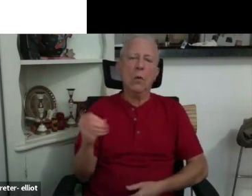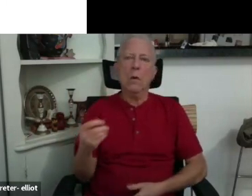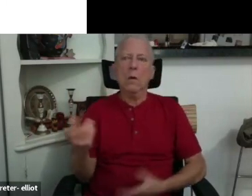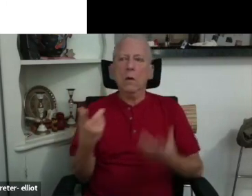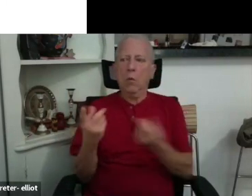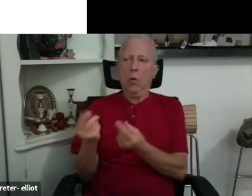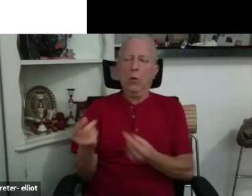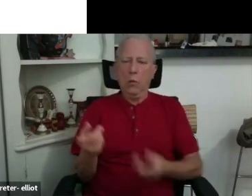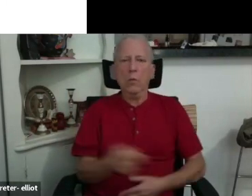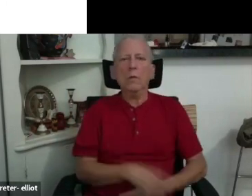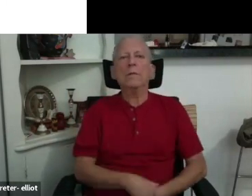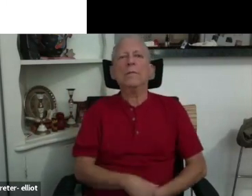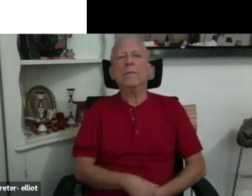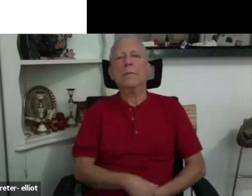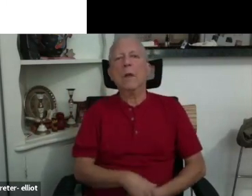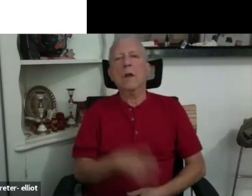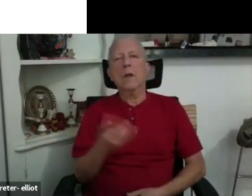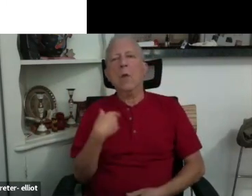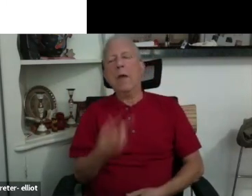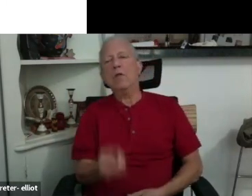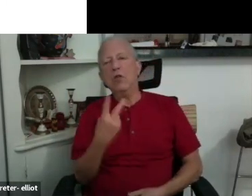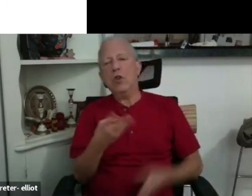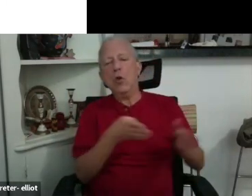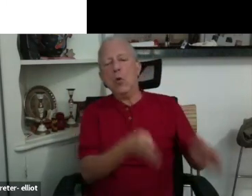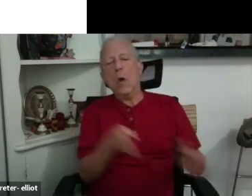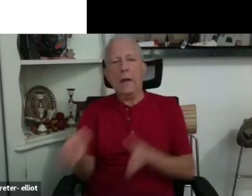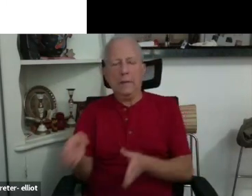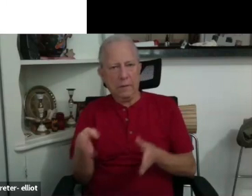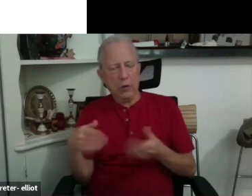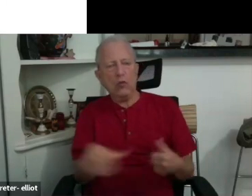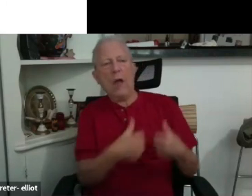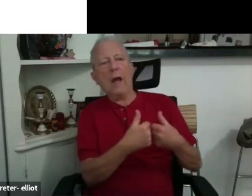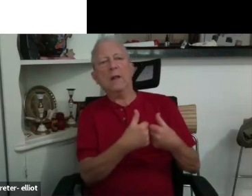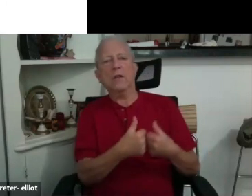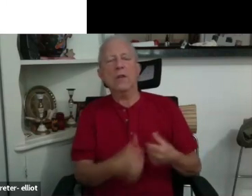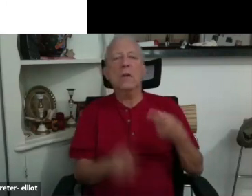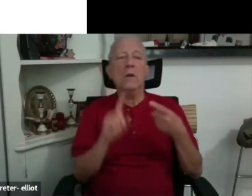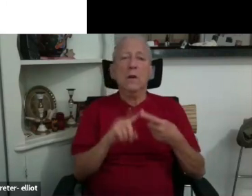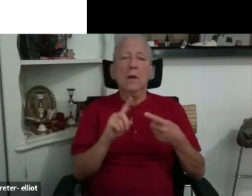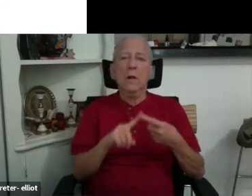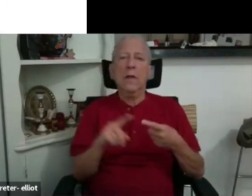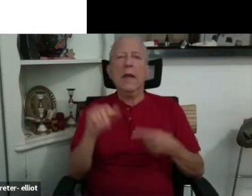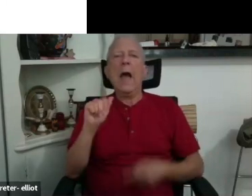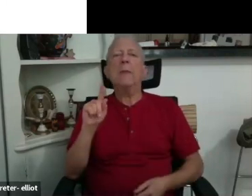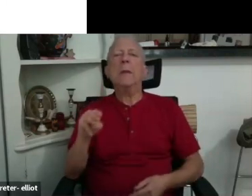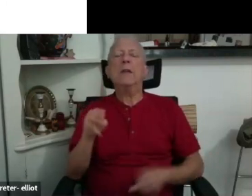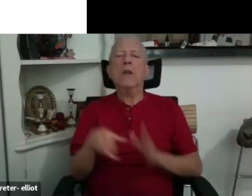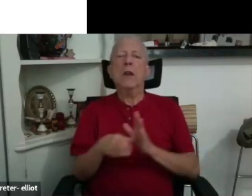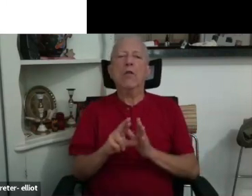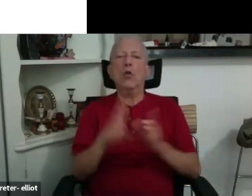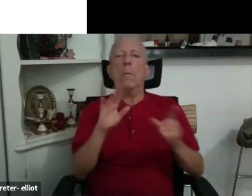that point? So at that point, we have two avenues to challenge it. One is the administrative